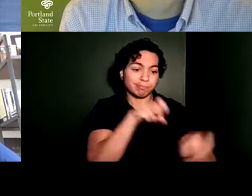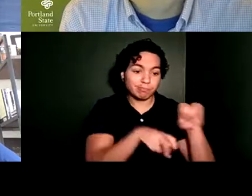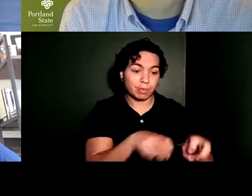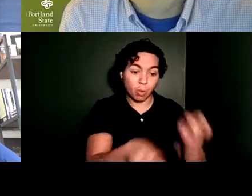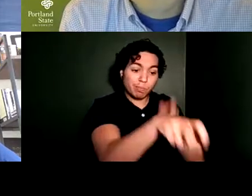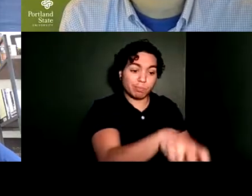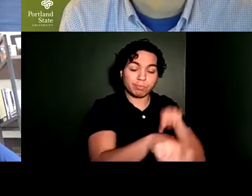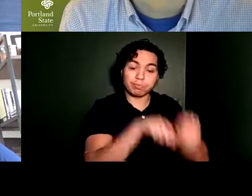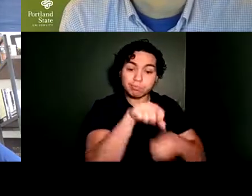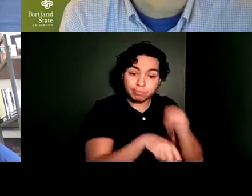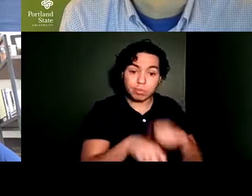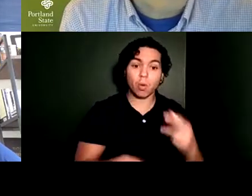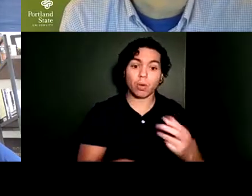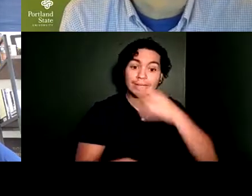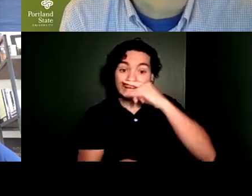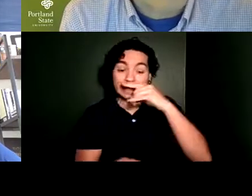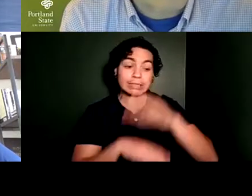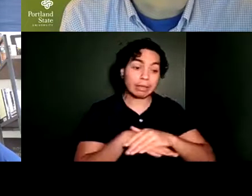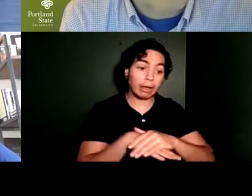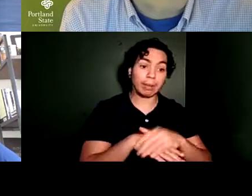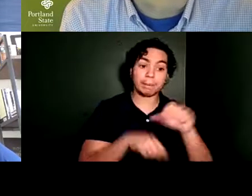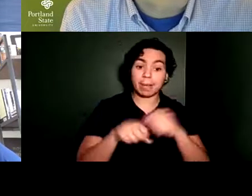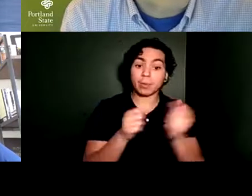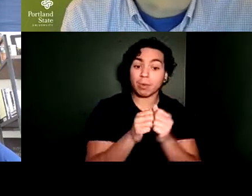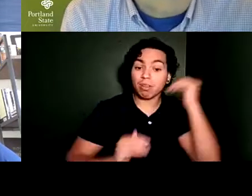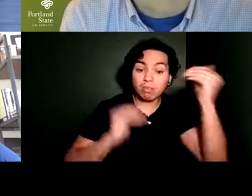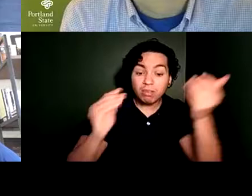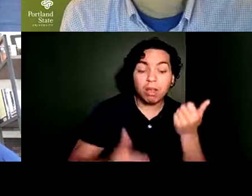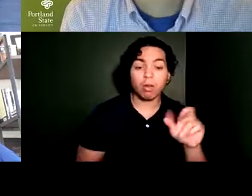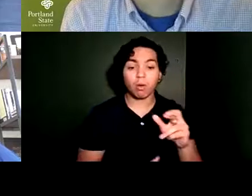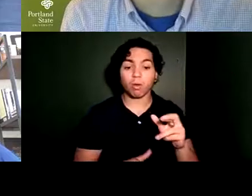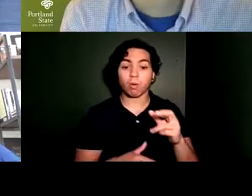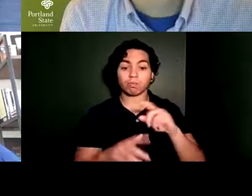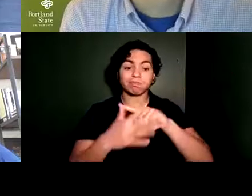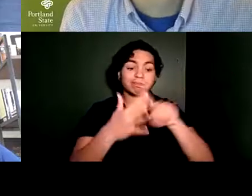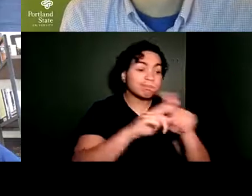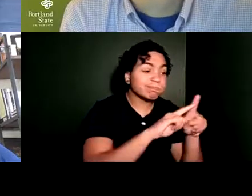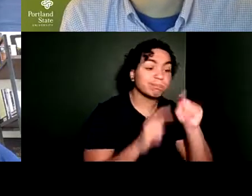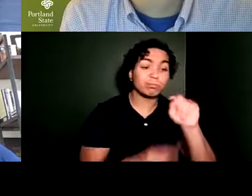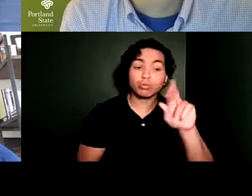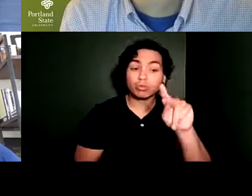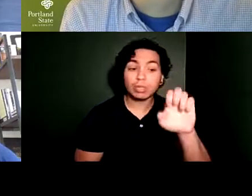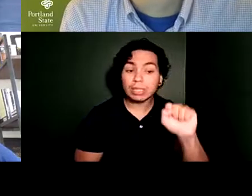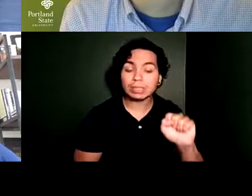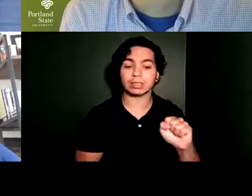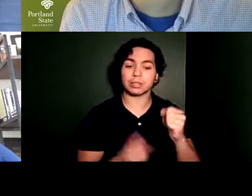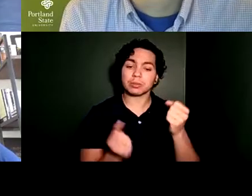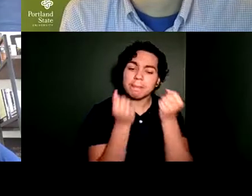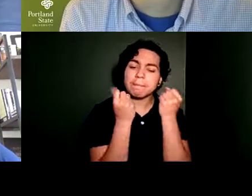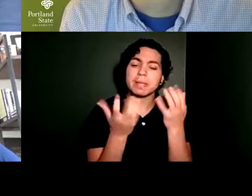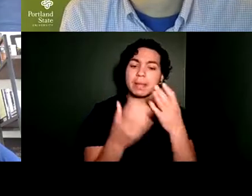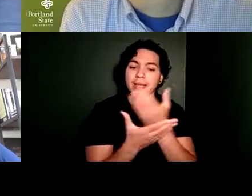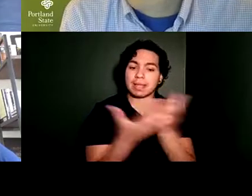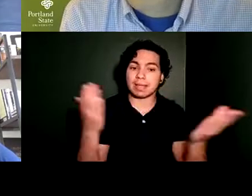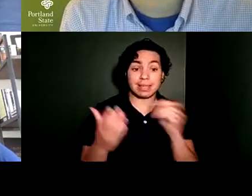for kids to be able to join adults on these bikes, I think there's a lot more demand outside of just the disability community that hasn't been